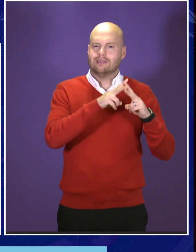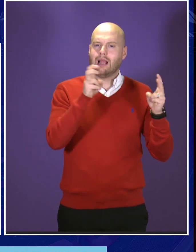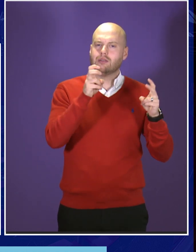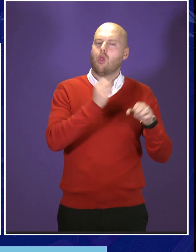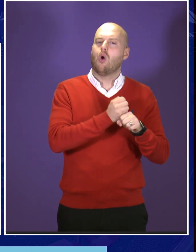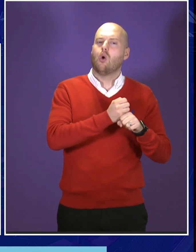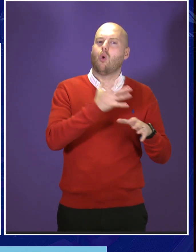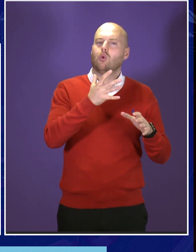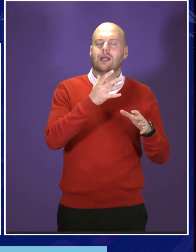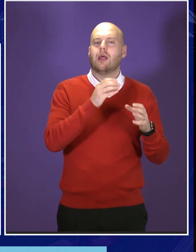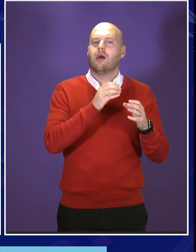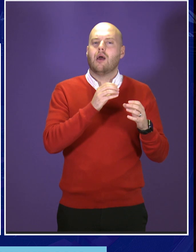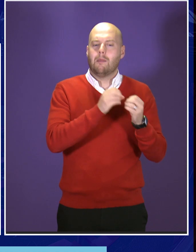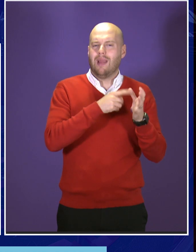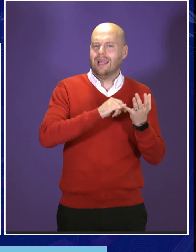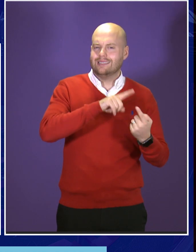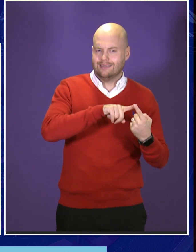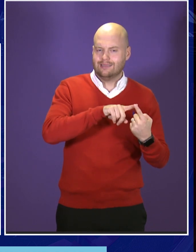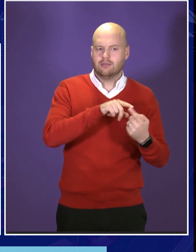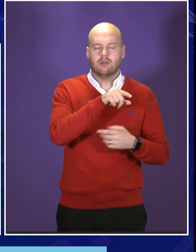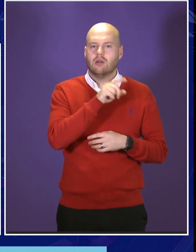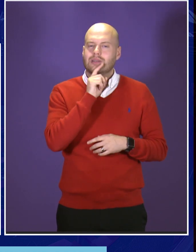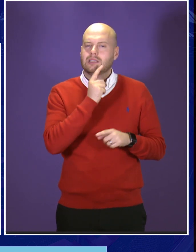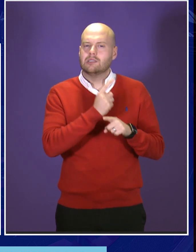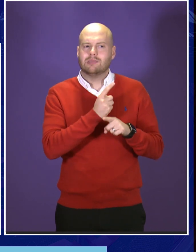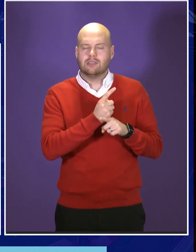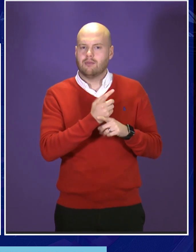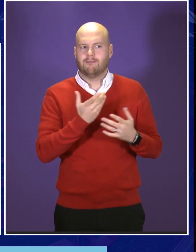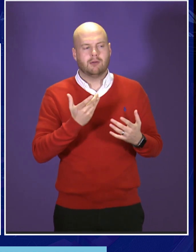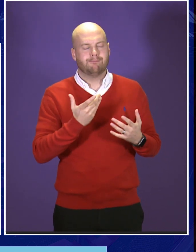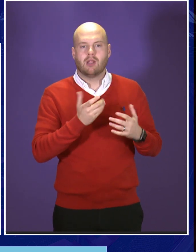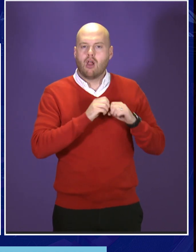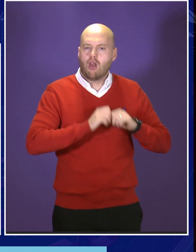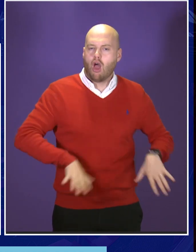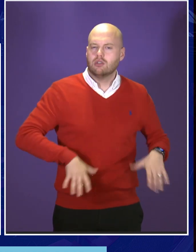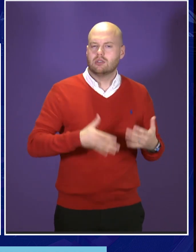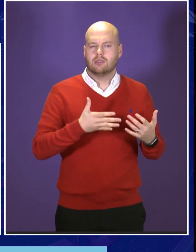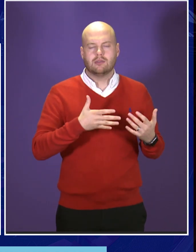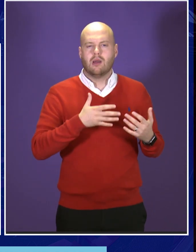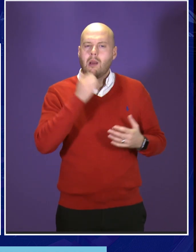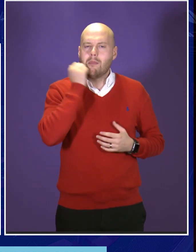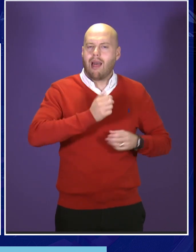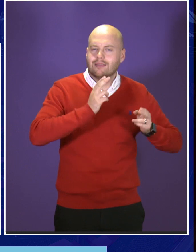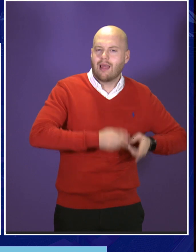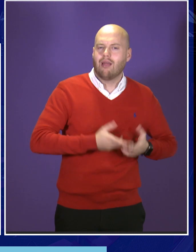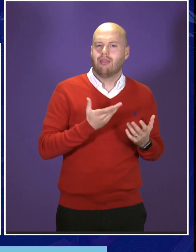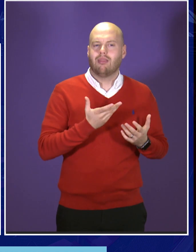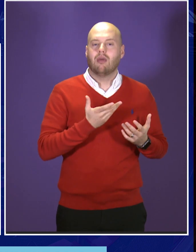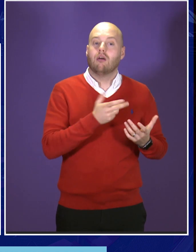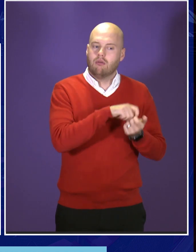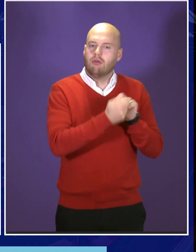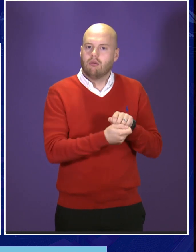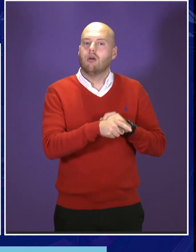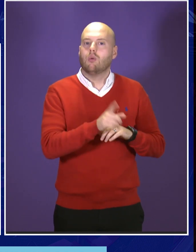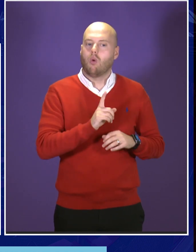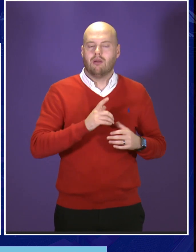and it speaks of great loss, sacrifice, and black depth of pain and despair, and of the healing powers and imagination of light and